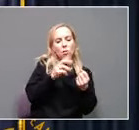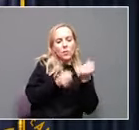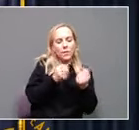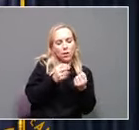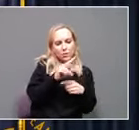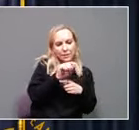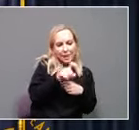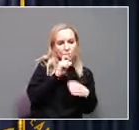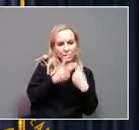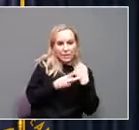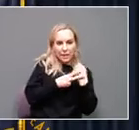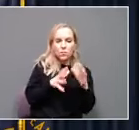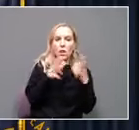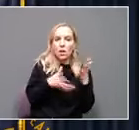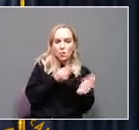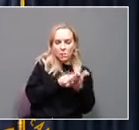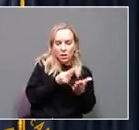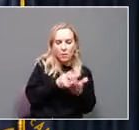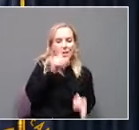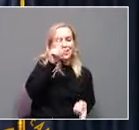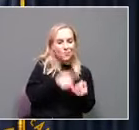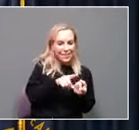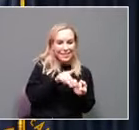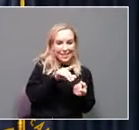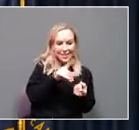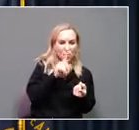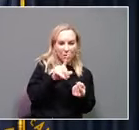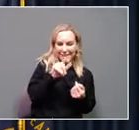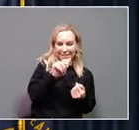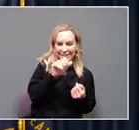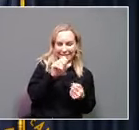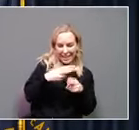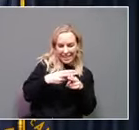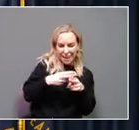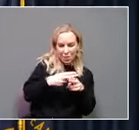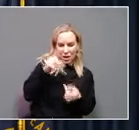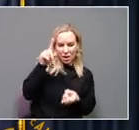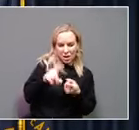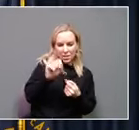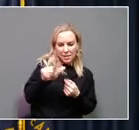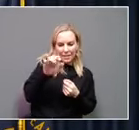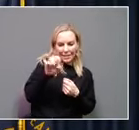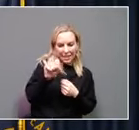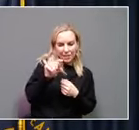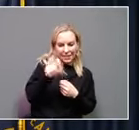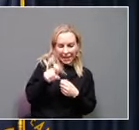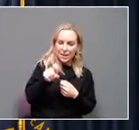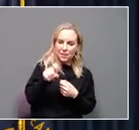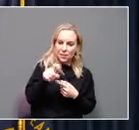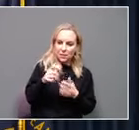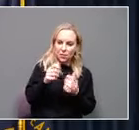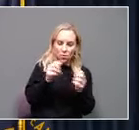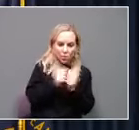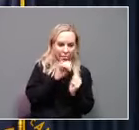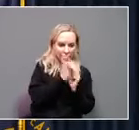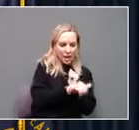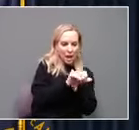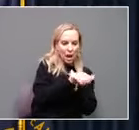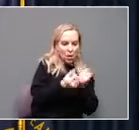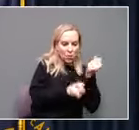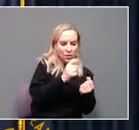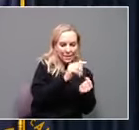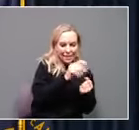But that decrease in the sales tax, temporary decrease that Angie Hatton has filed together with the motor vehicle tax, it saved Kentuckians